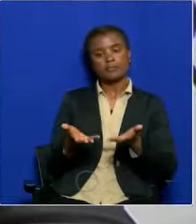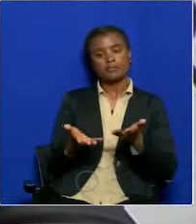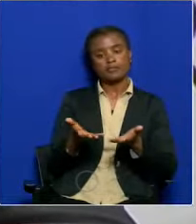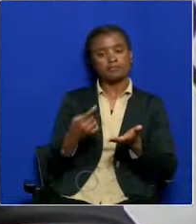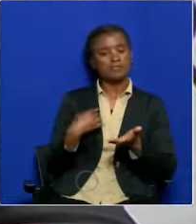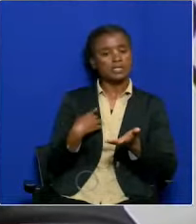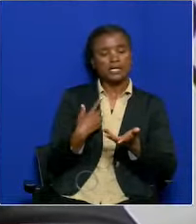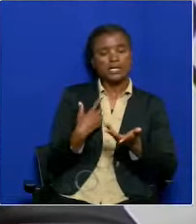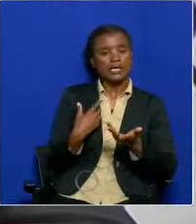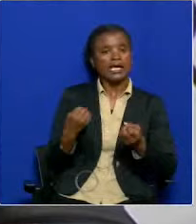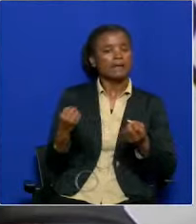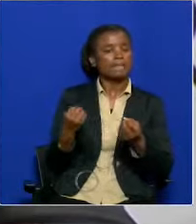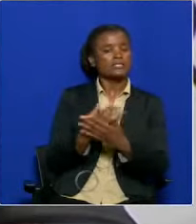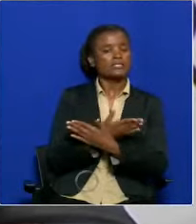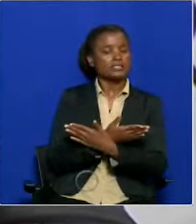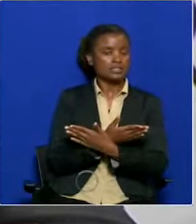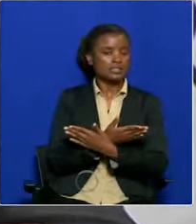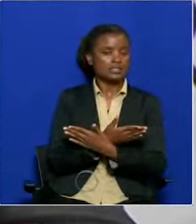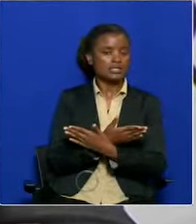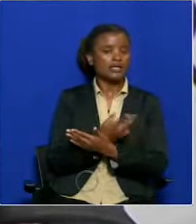I saw it on 2024.